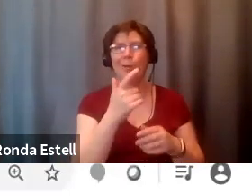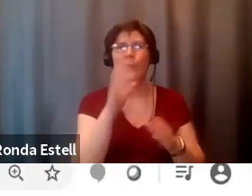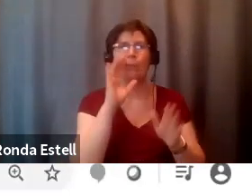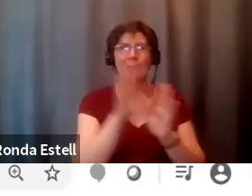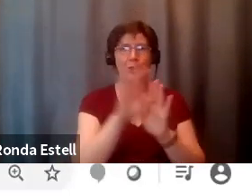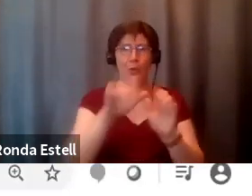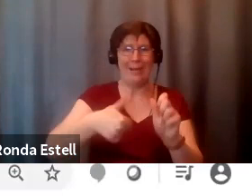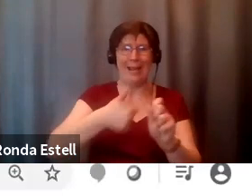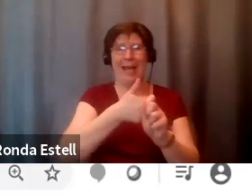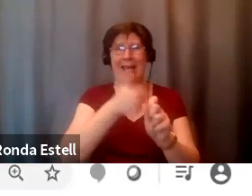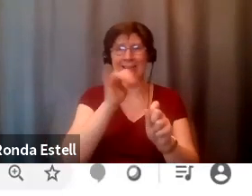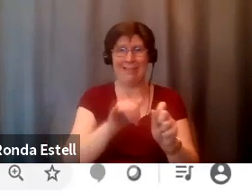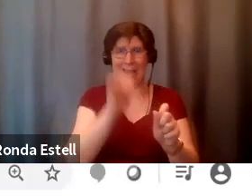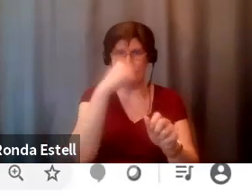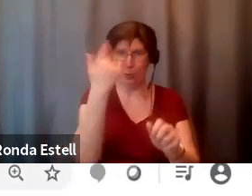it looks like,